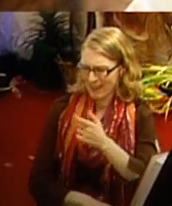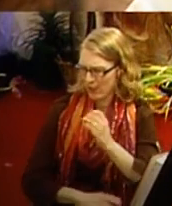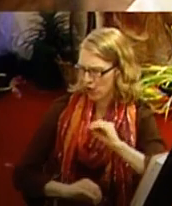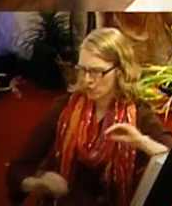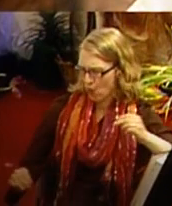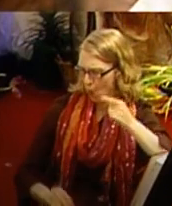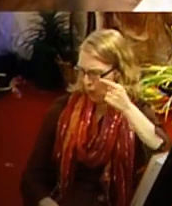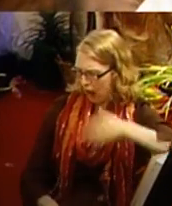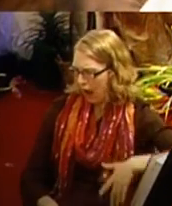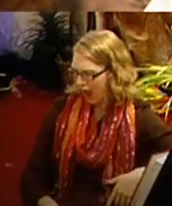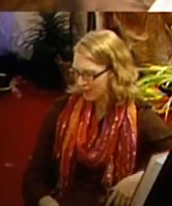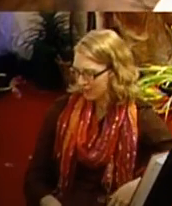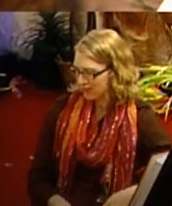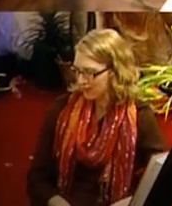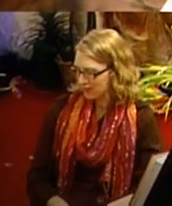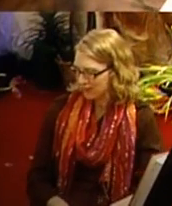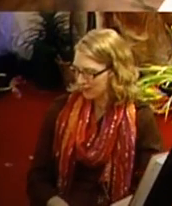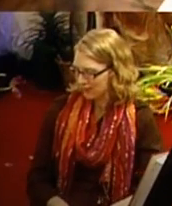no God."